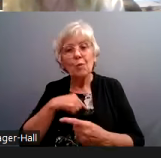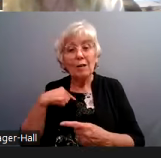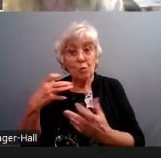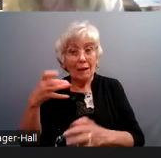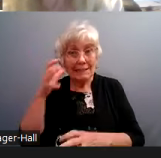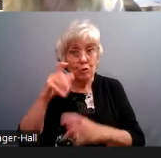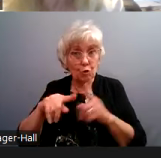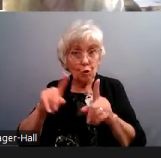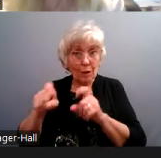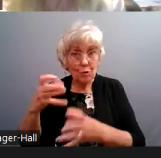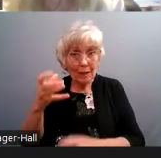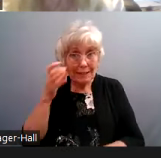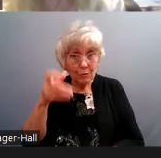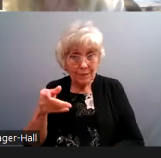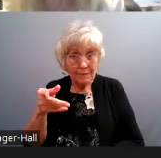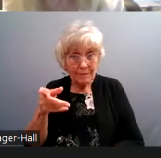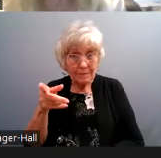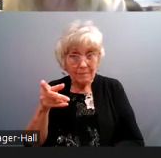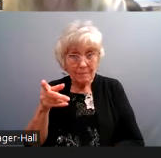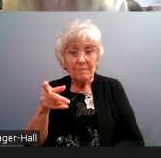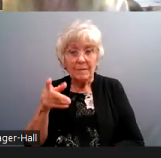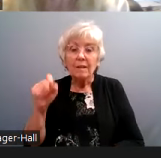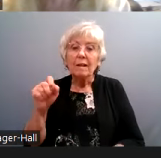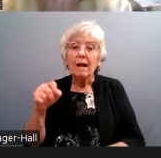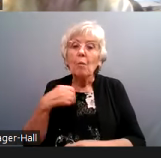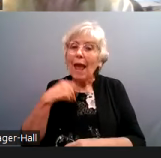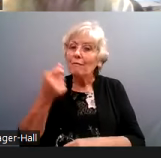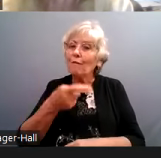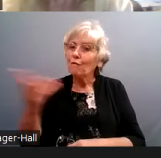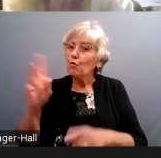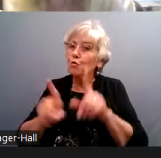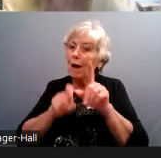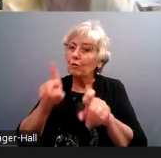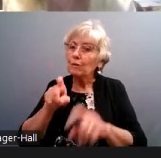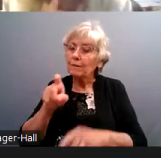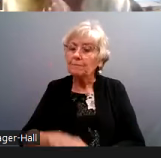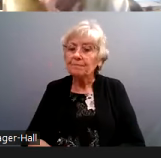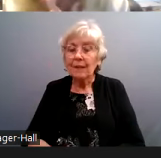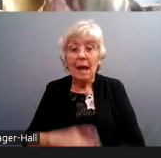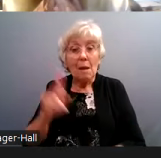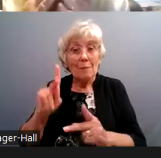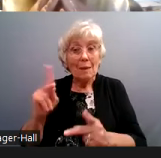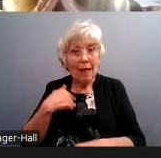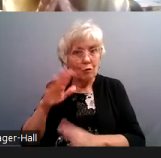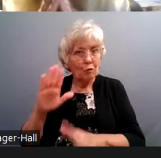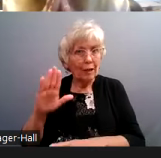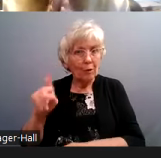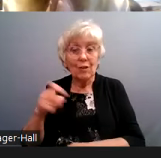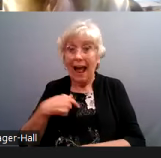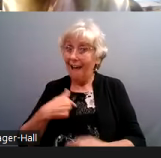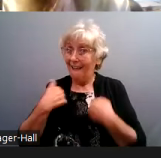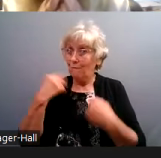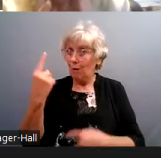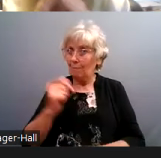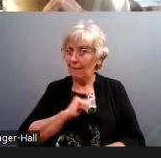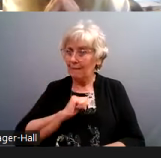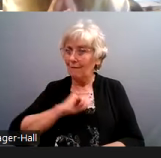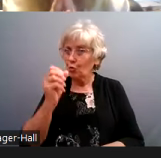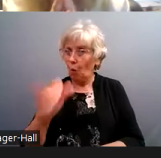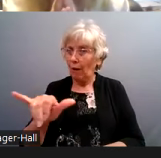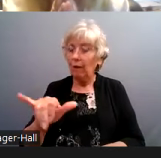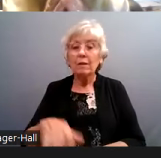questions. Yeah. Everybody's come up with some really great questions here. I actually have one myself. So when you're saying that we